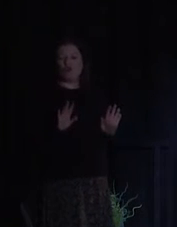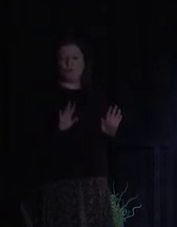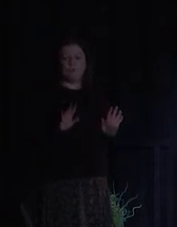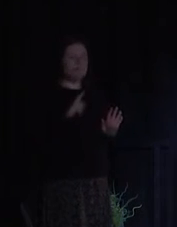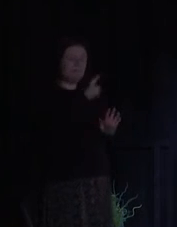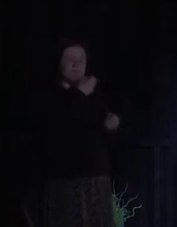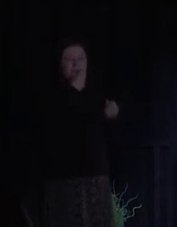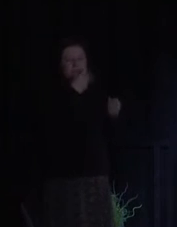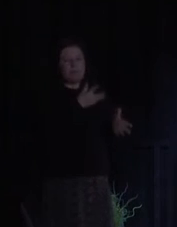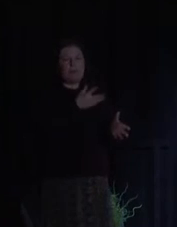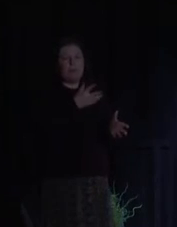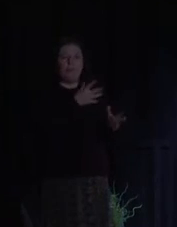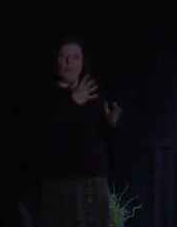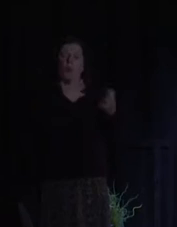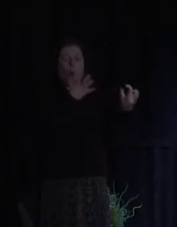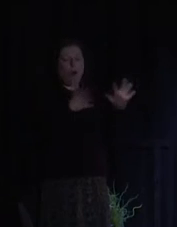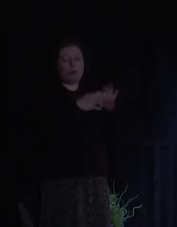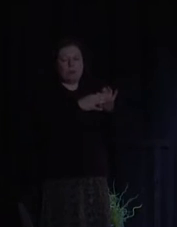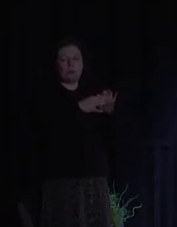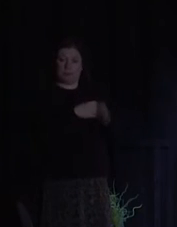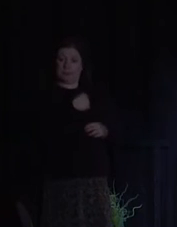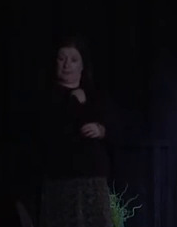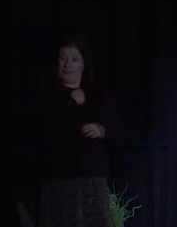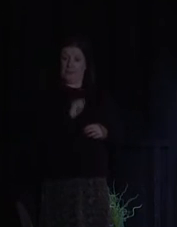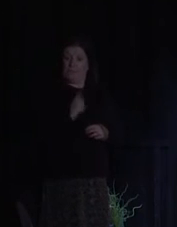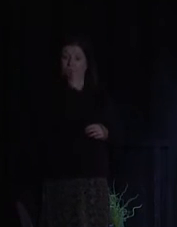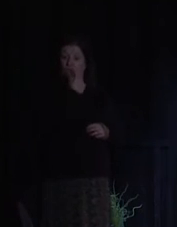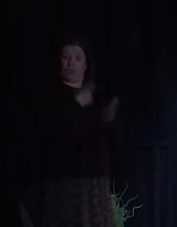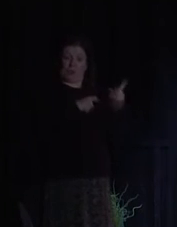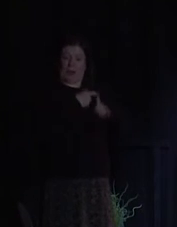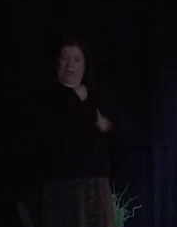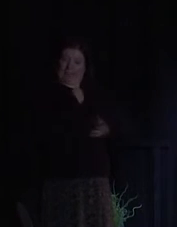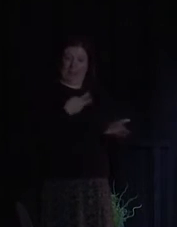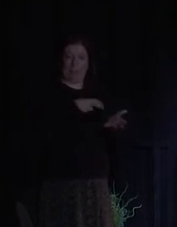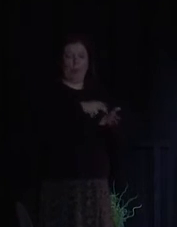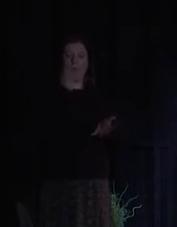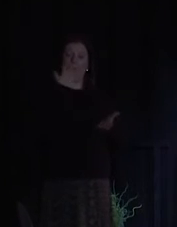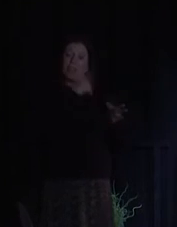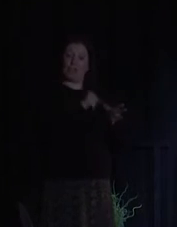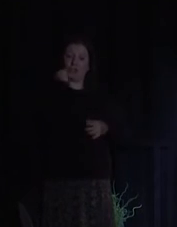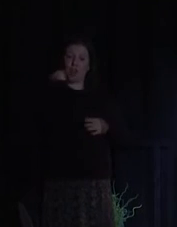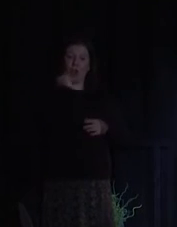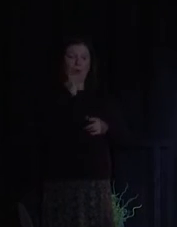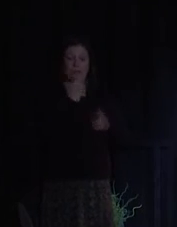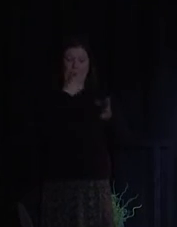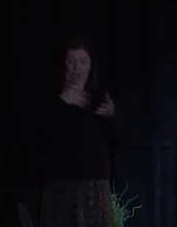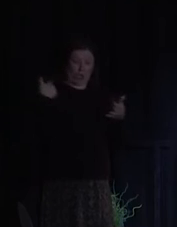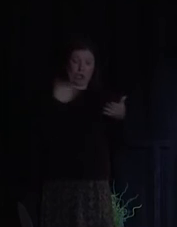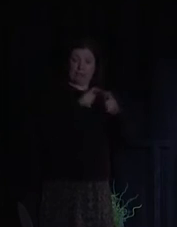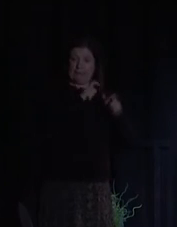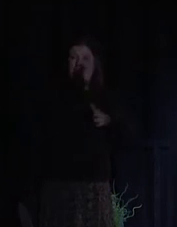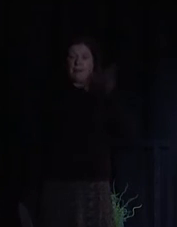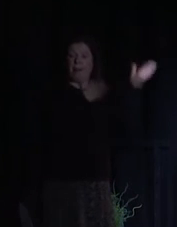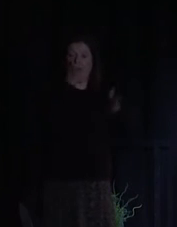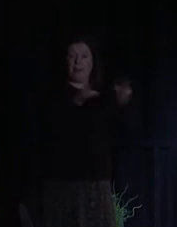wonderful, wonderful piece of connection. I'm very proud to say I was the first person to book them in the UK about 10 years ago, and they're still going.